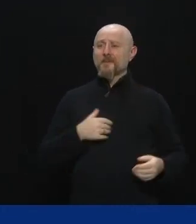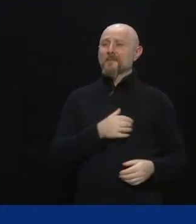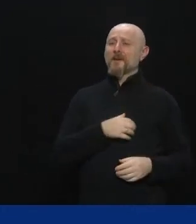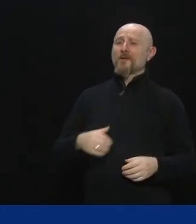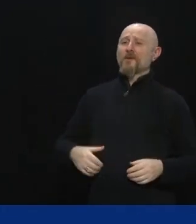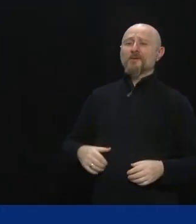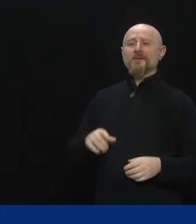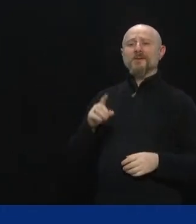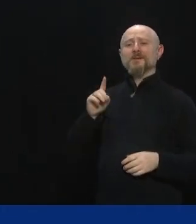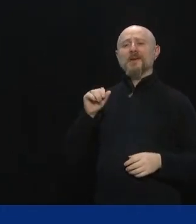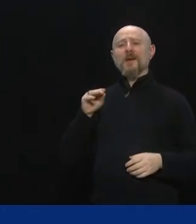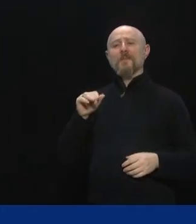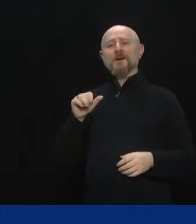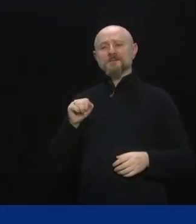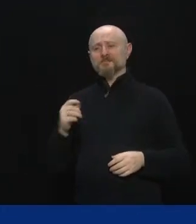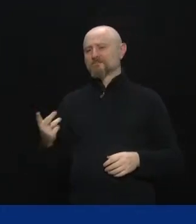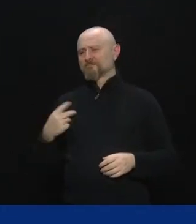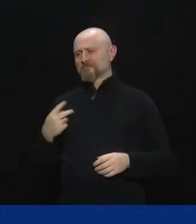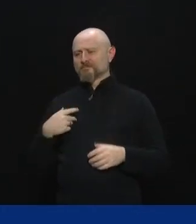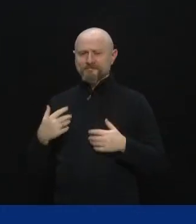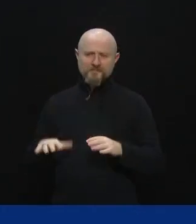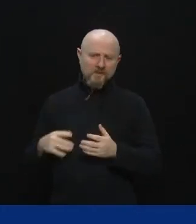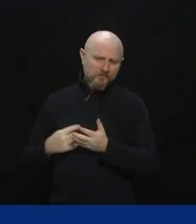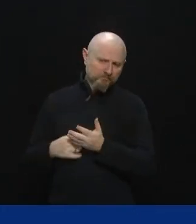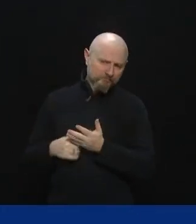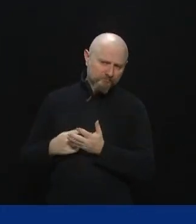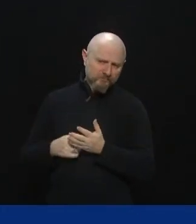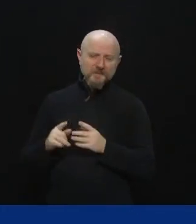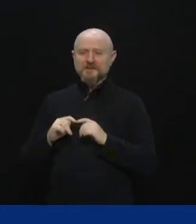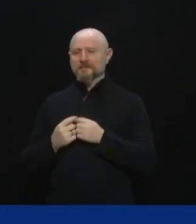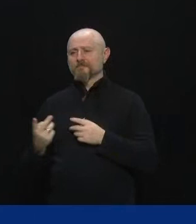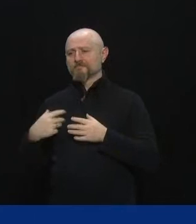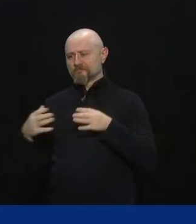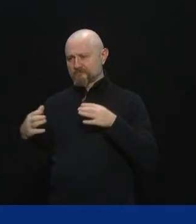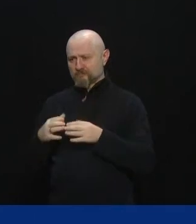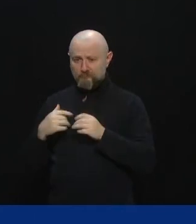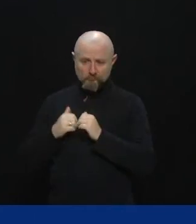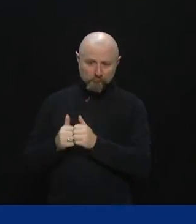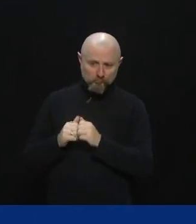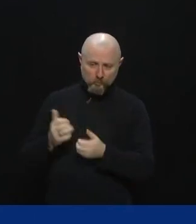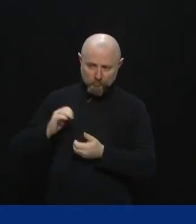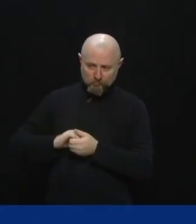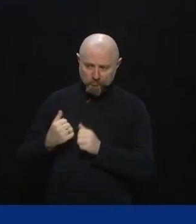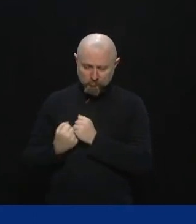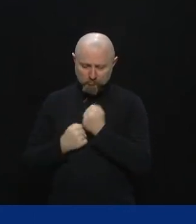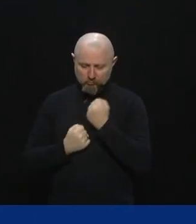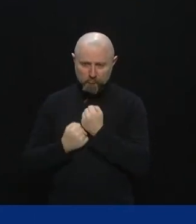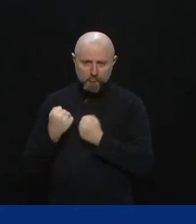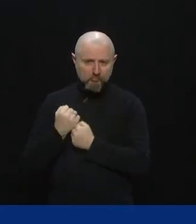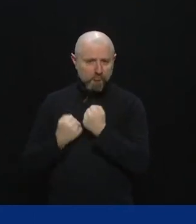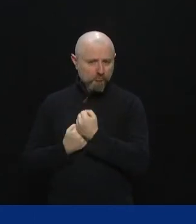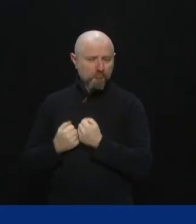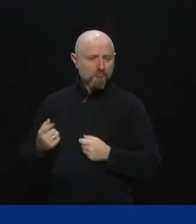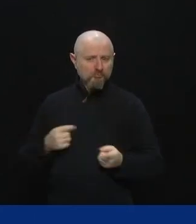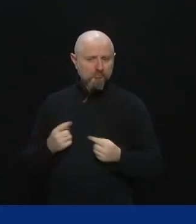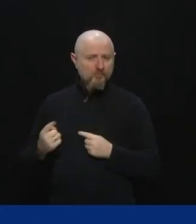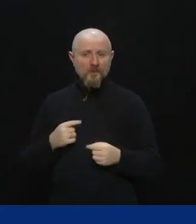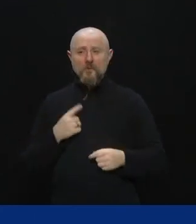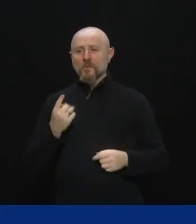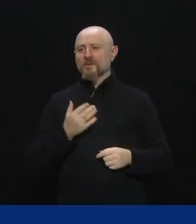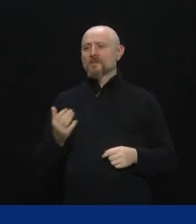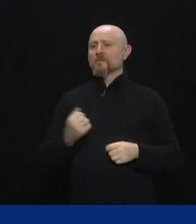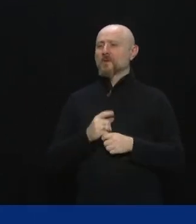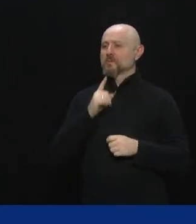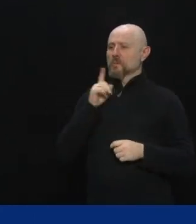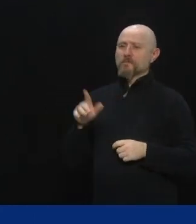how important it was to have this teamwork approach to making sure that we support each other, and one of them was making sure that the city of New York had enough test